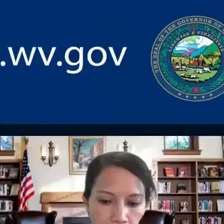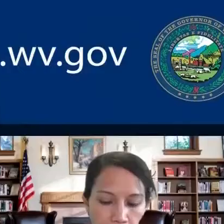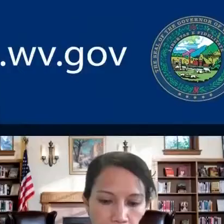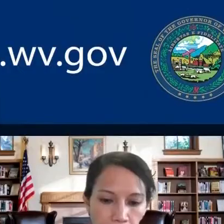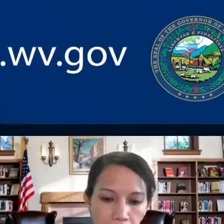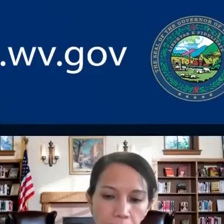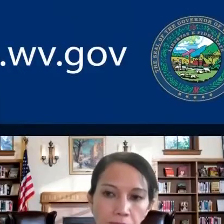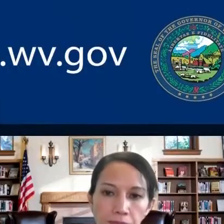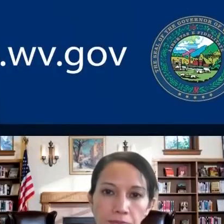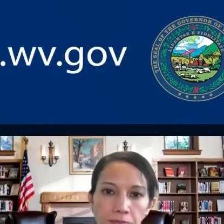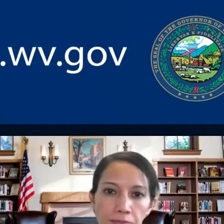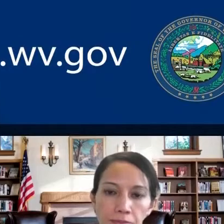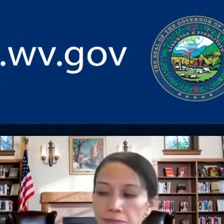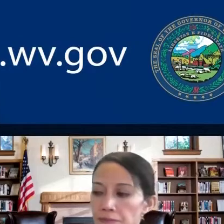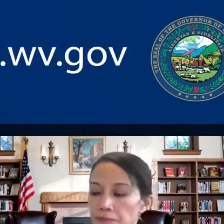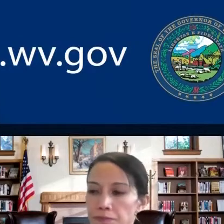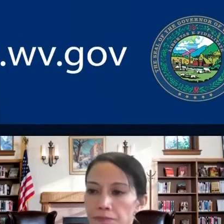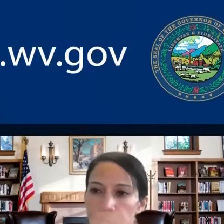Dr. Marsh, that's yours.